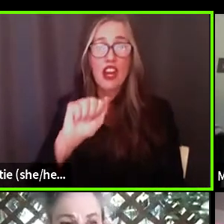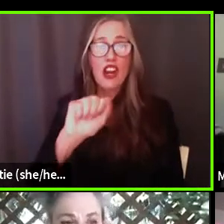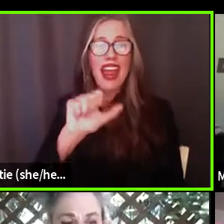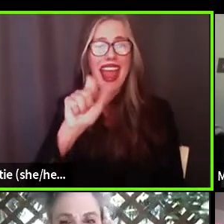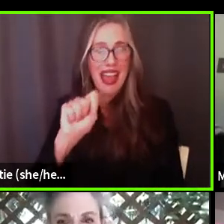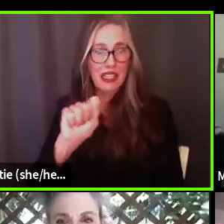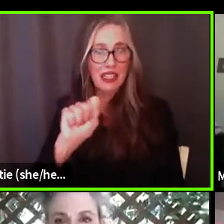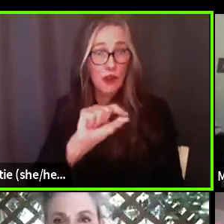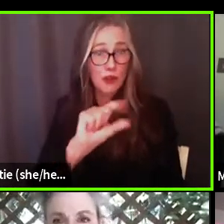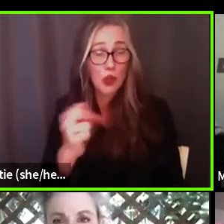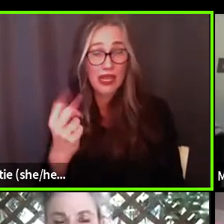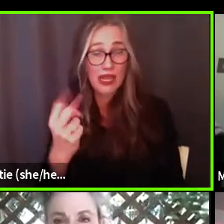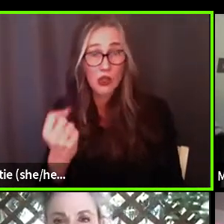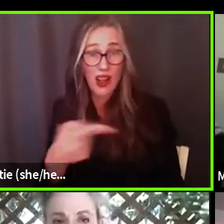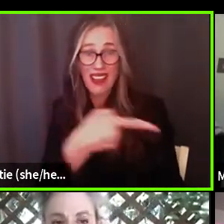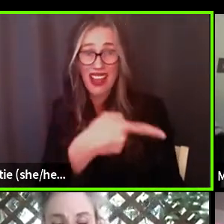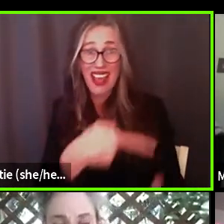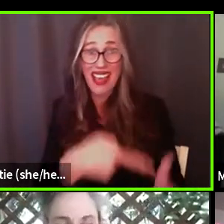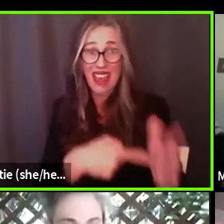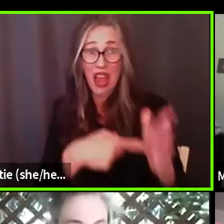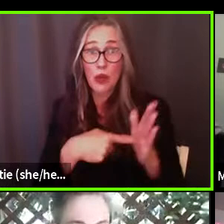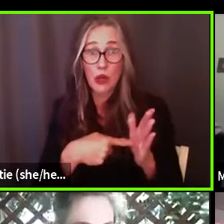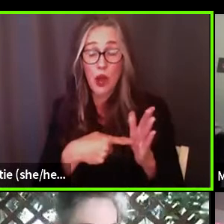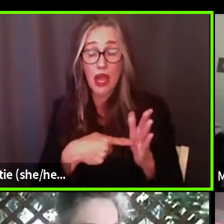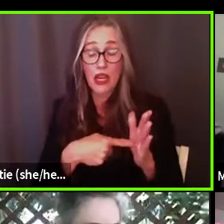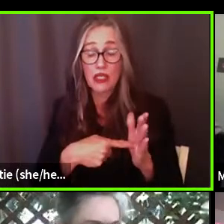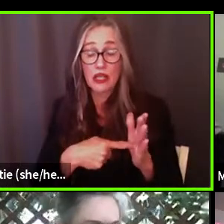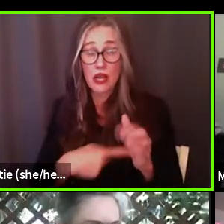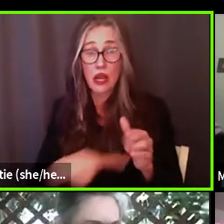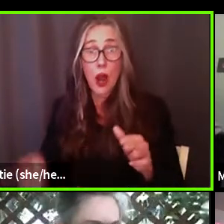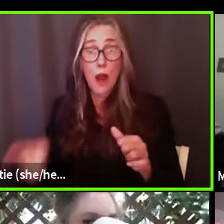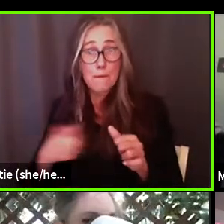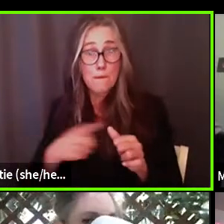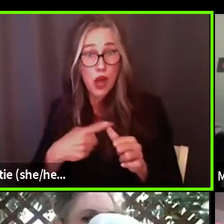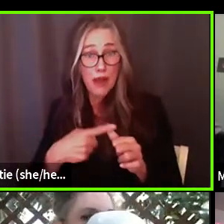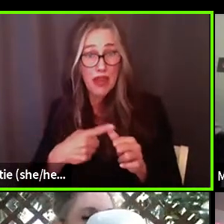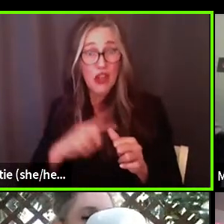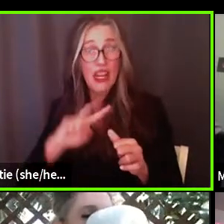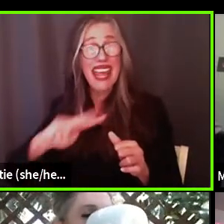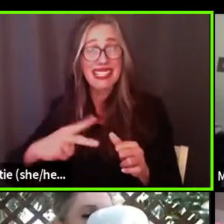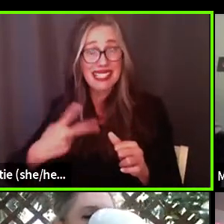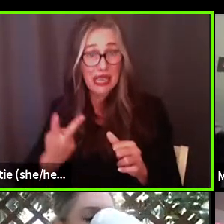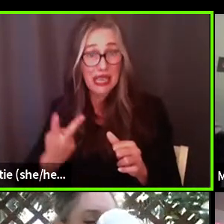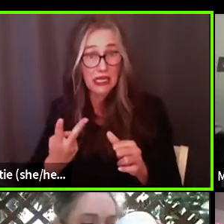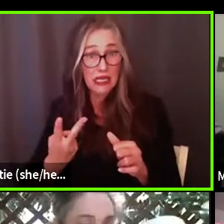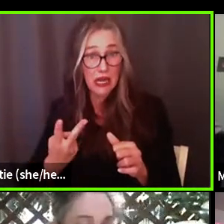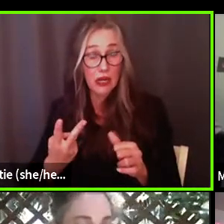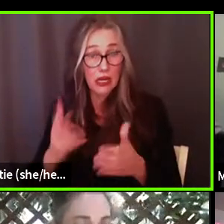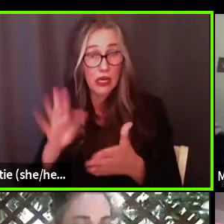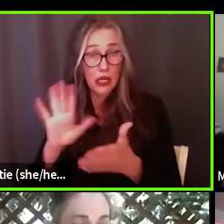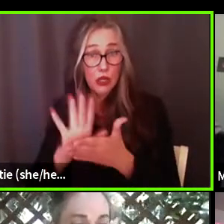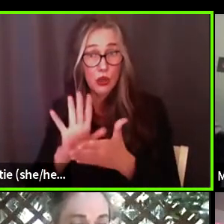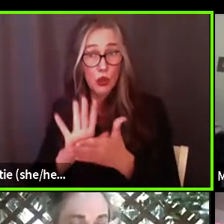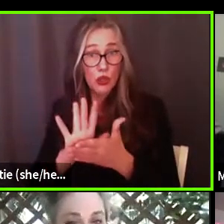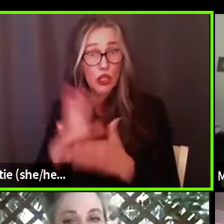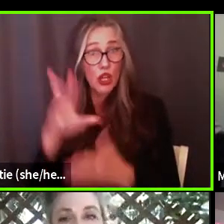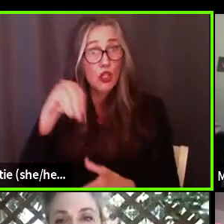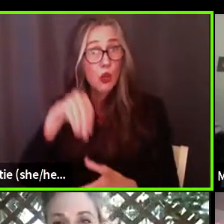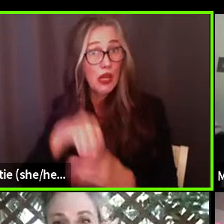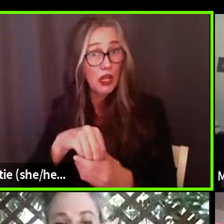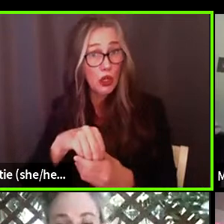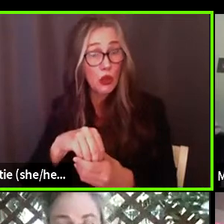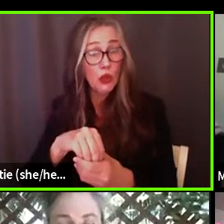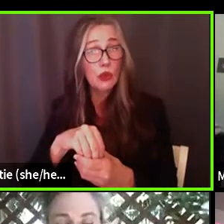primary and secondary schools in the state of california to include studies involving the history of and contributions made by historically marginalized